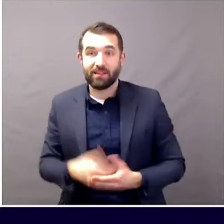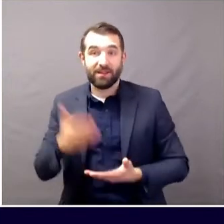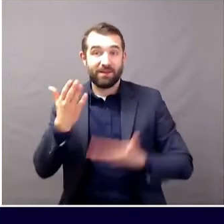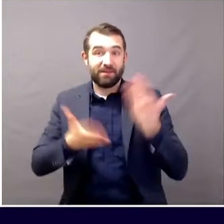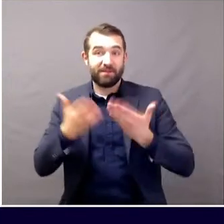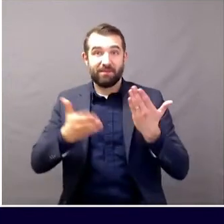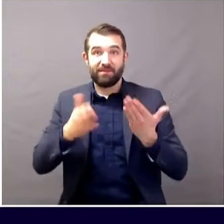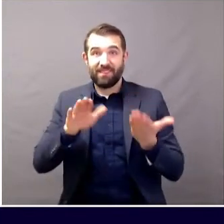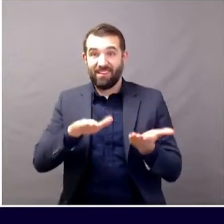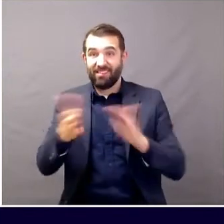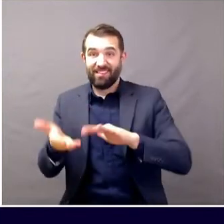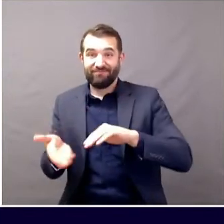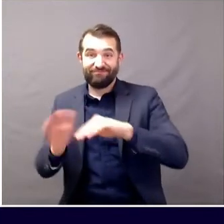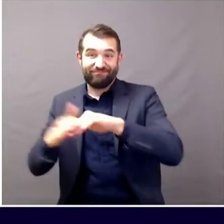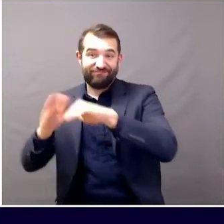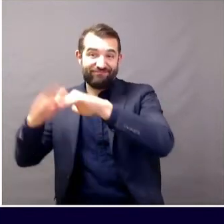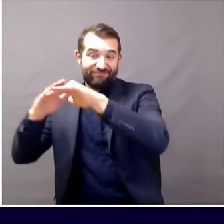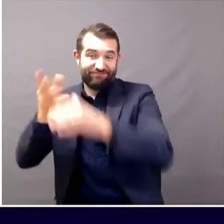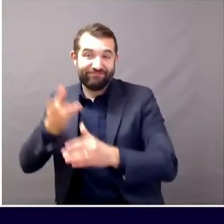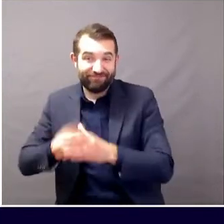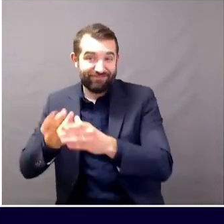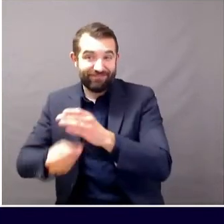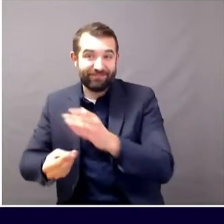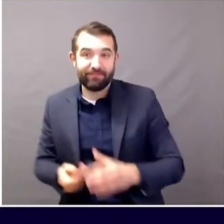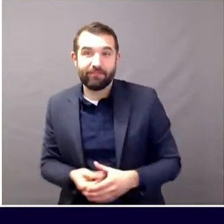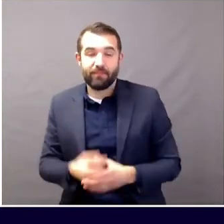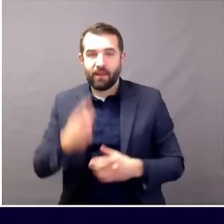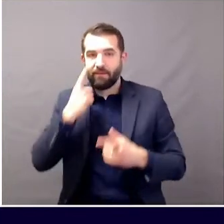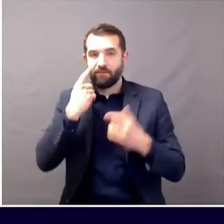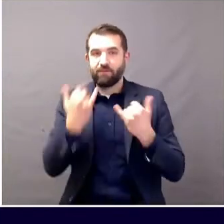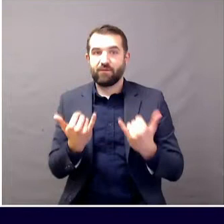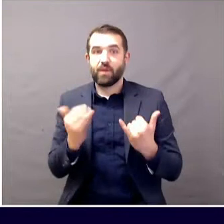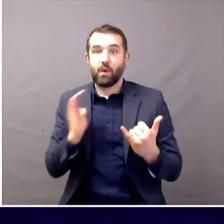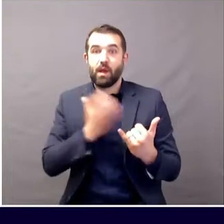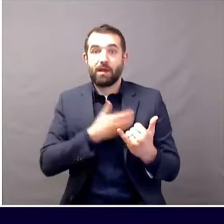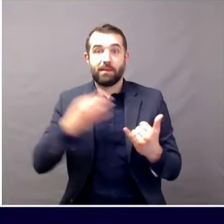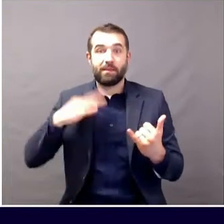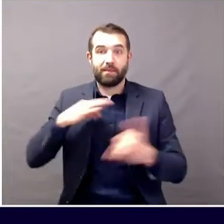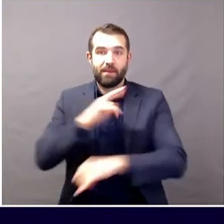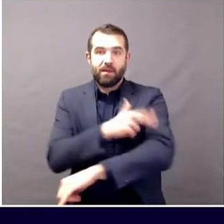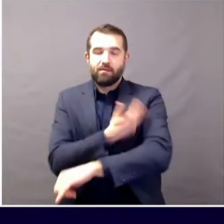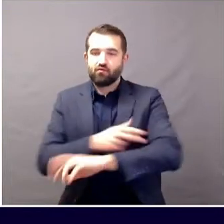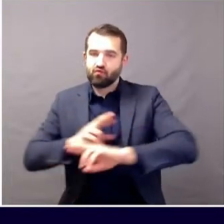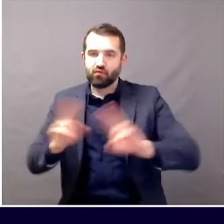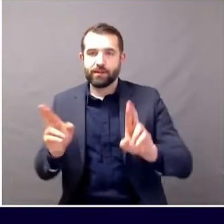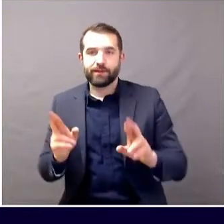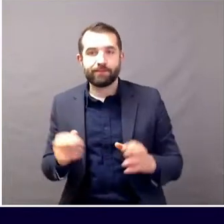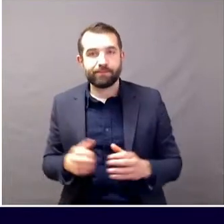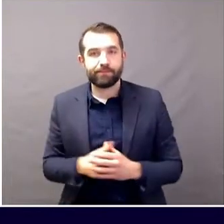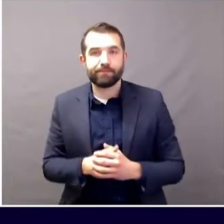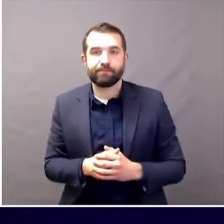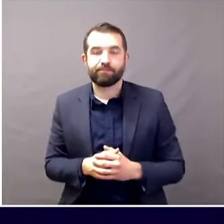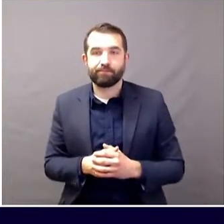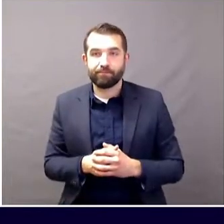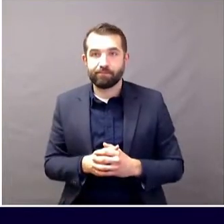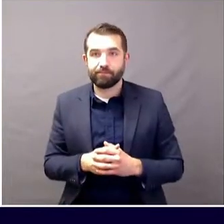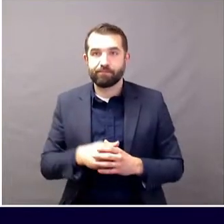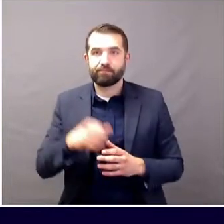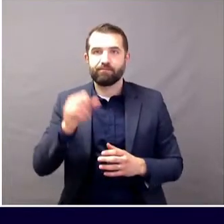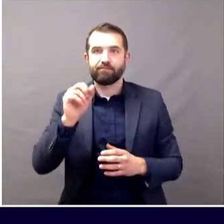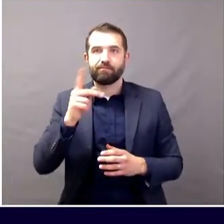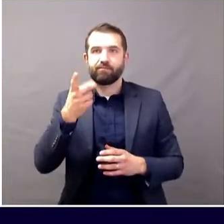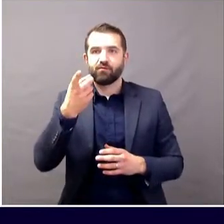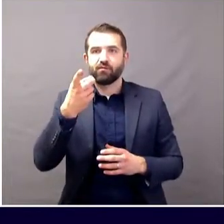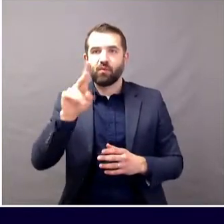we stand right now, my view is that hospitals in Maine are ready. All right, question for Dr. Pollard too. Throughout the pandemic,